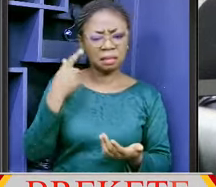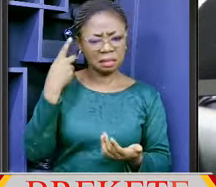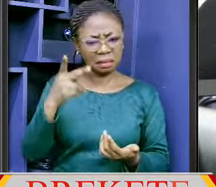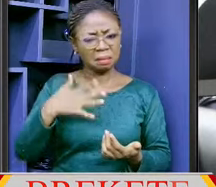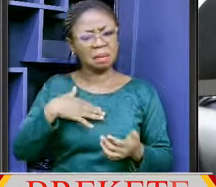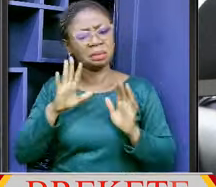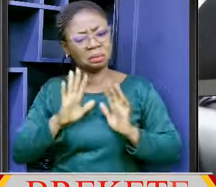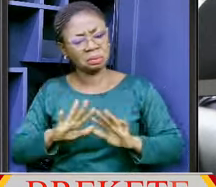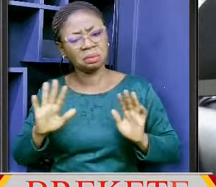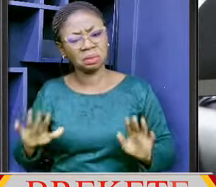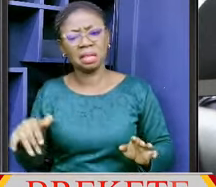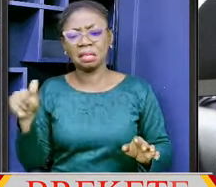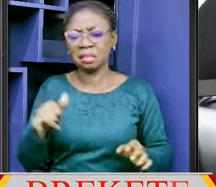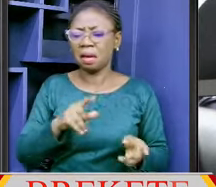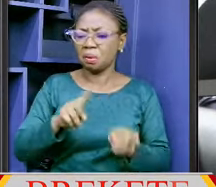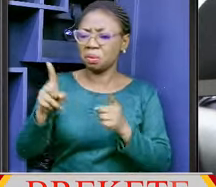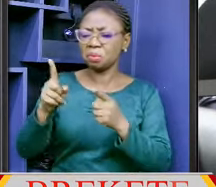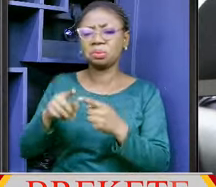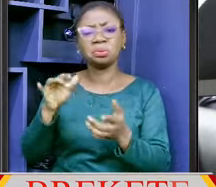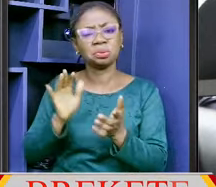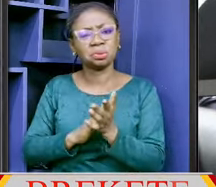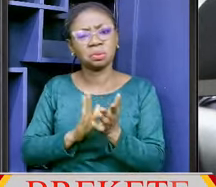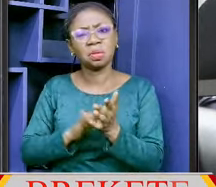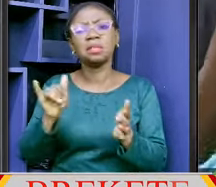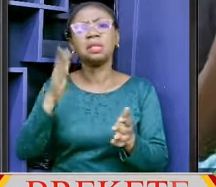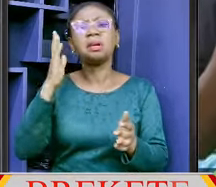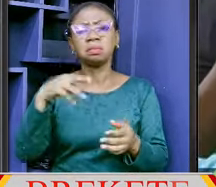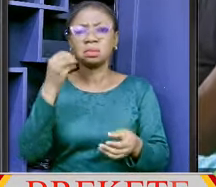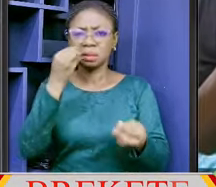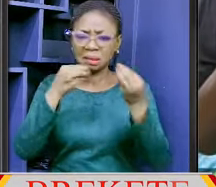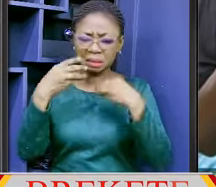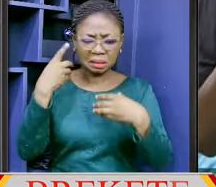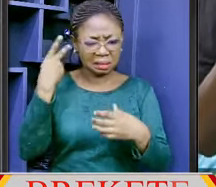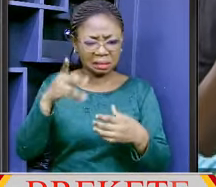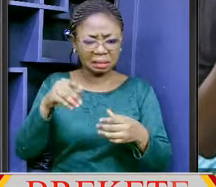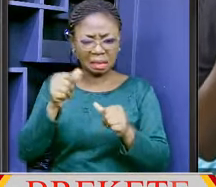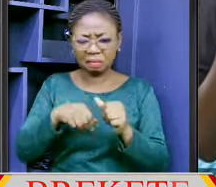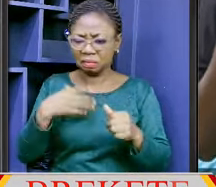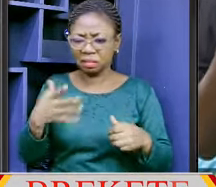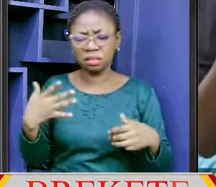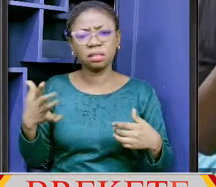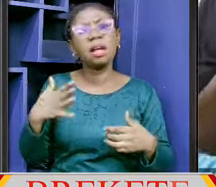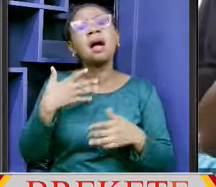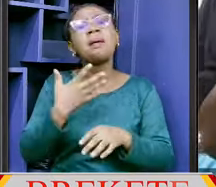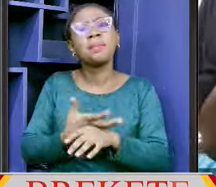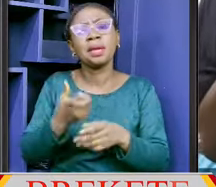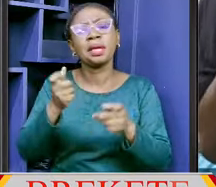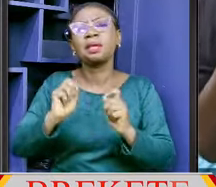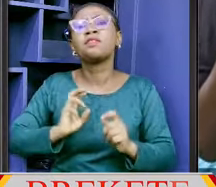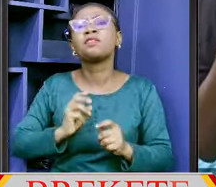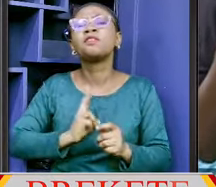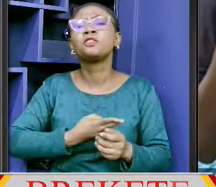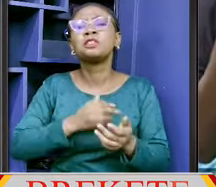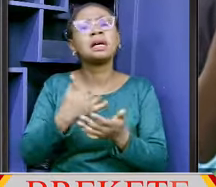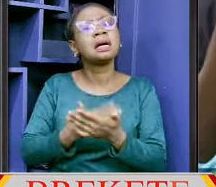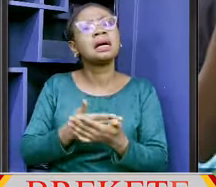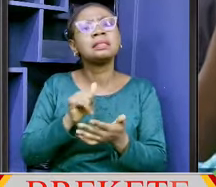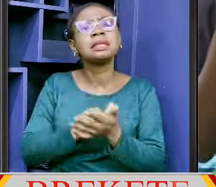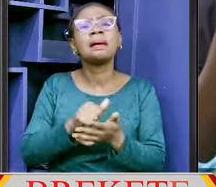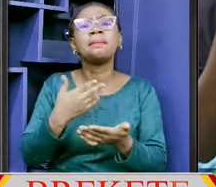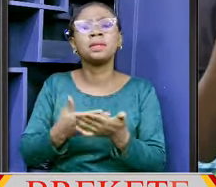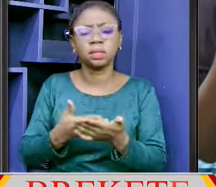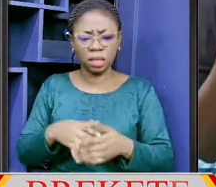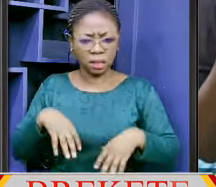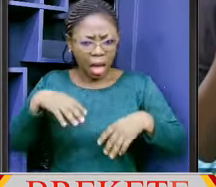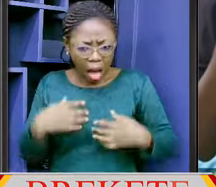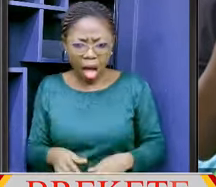now. They are going to school. They will eat, see everything. I beg, give us that money. He said, don't put